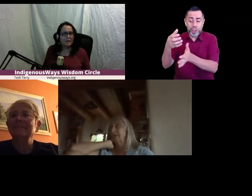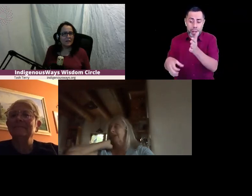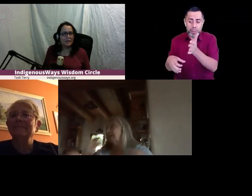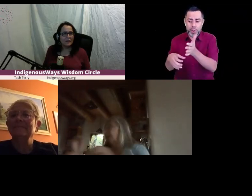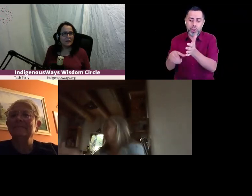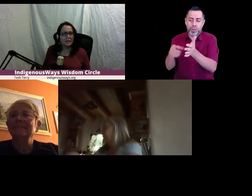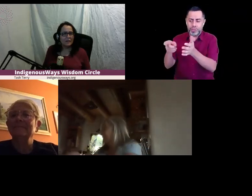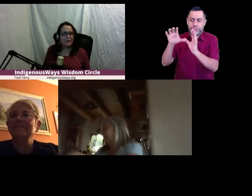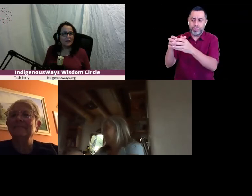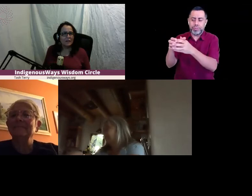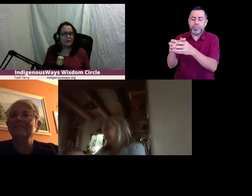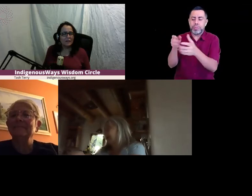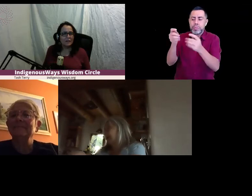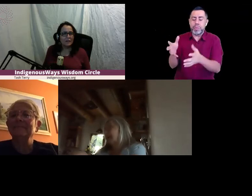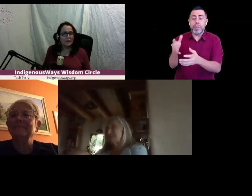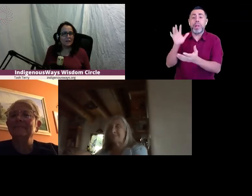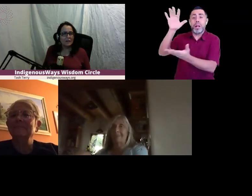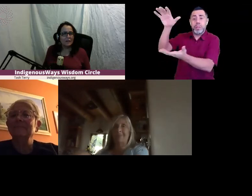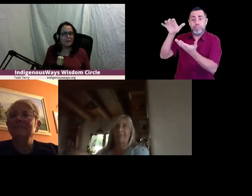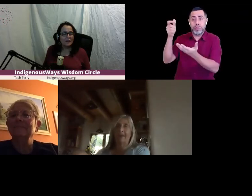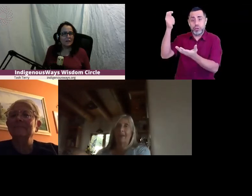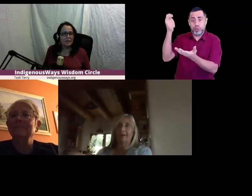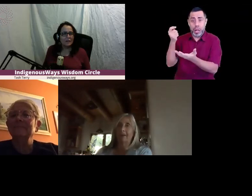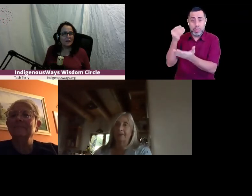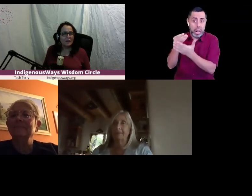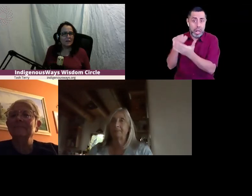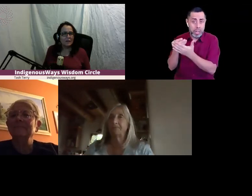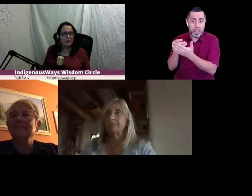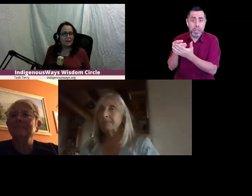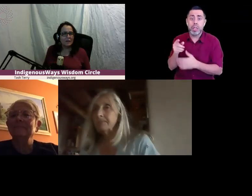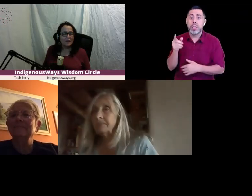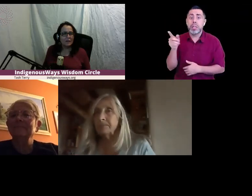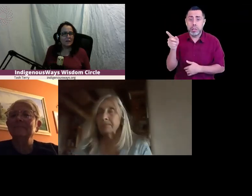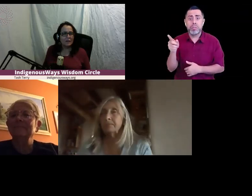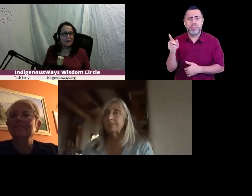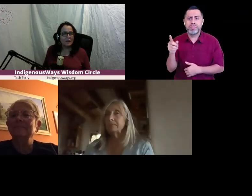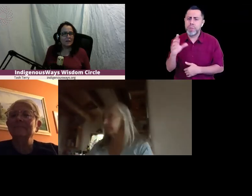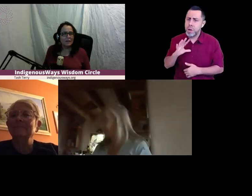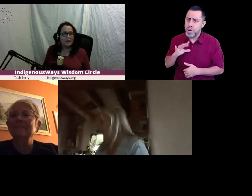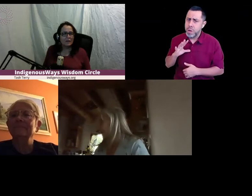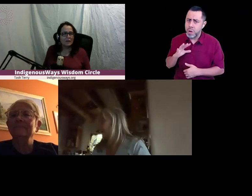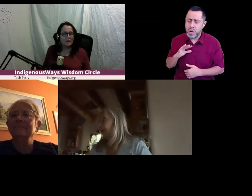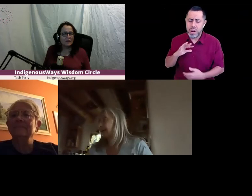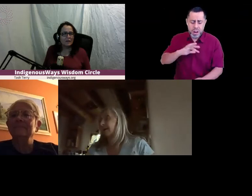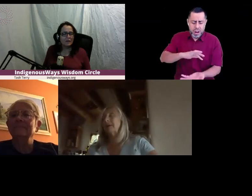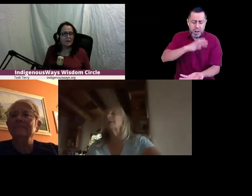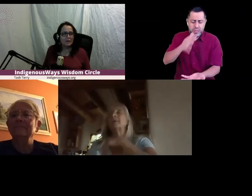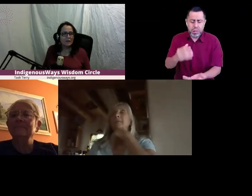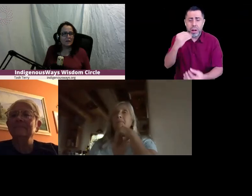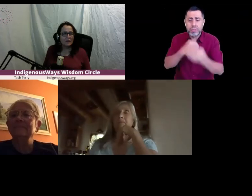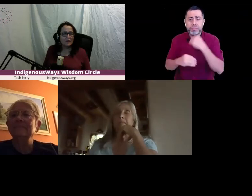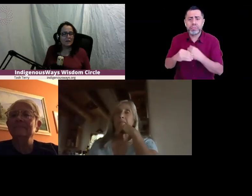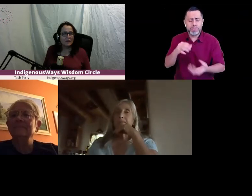grant, and she gives really nice food bundle away. So I picked up 10